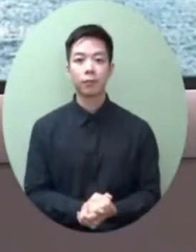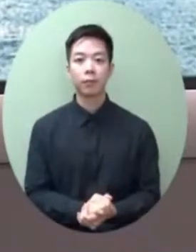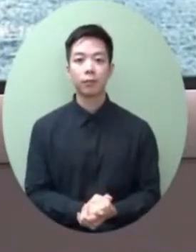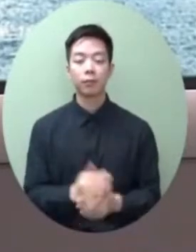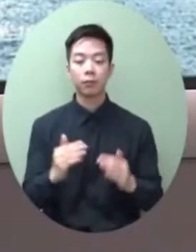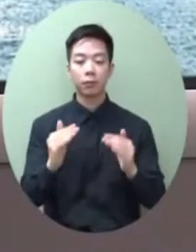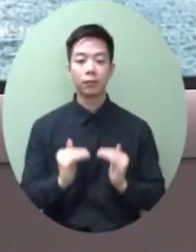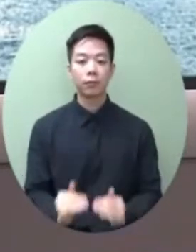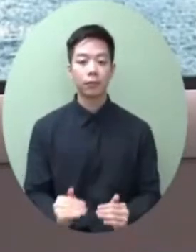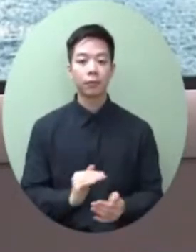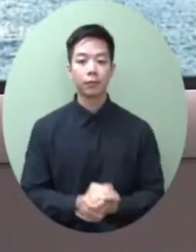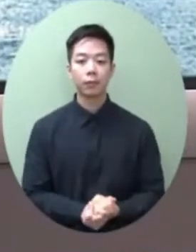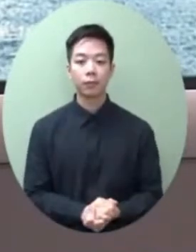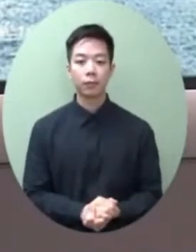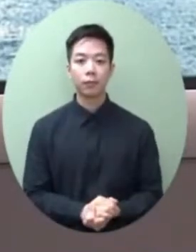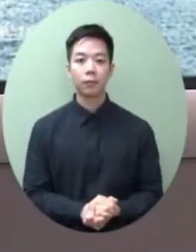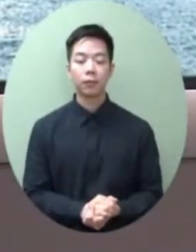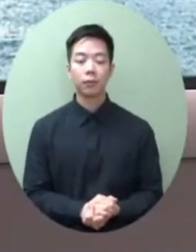approach.